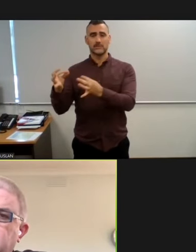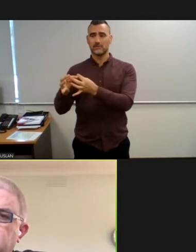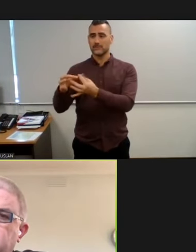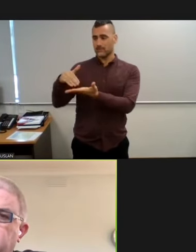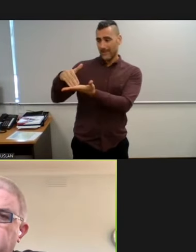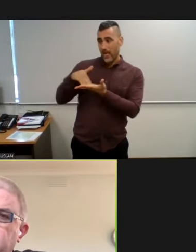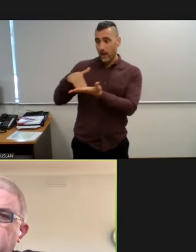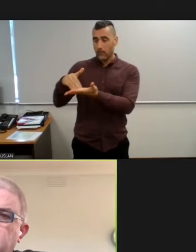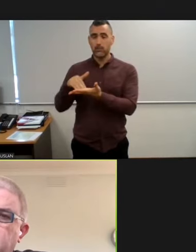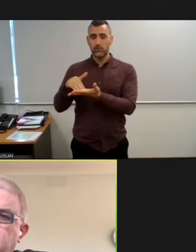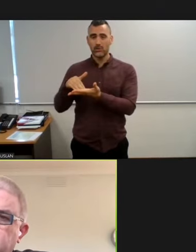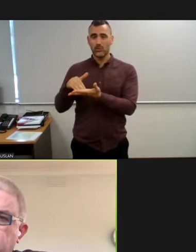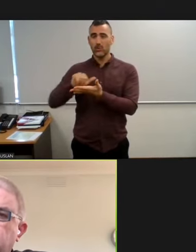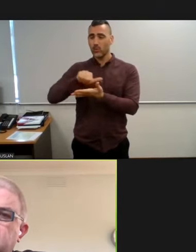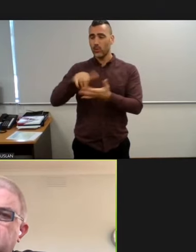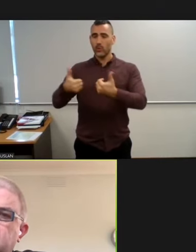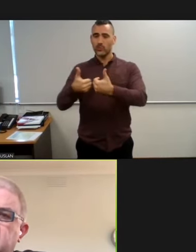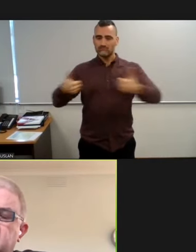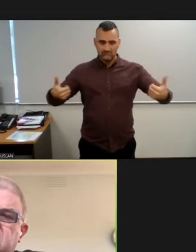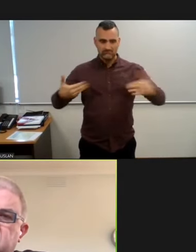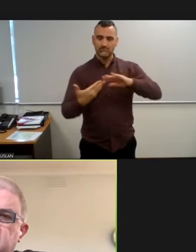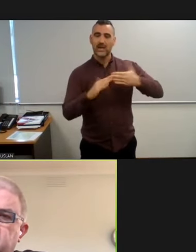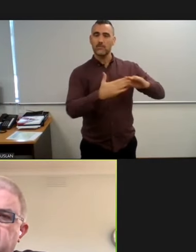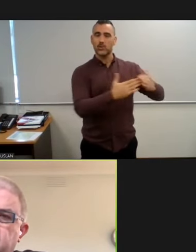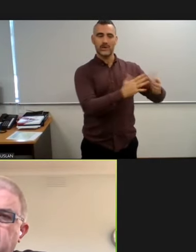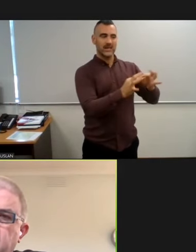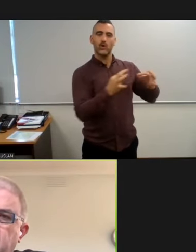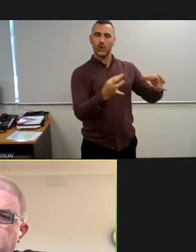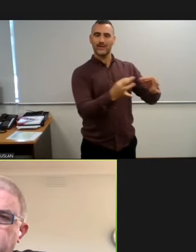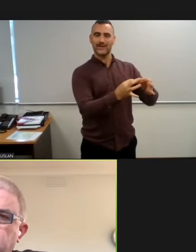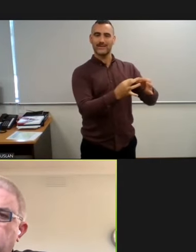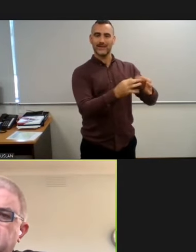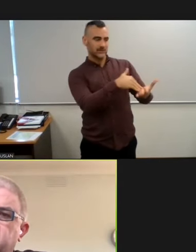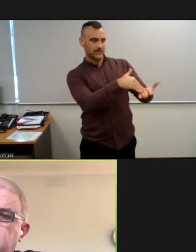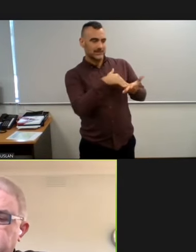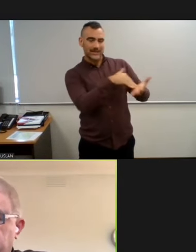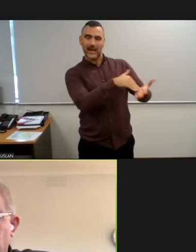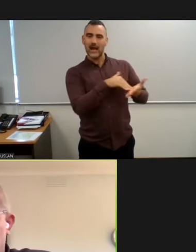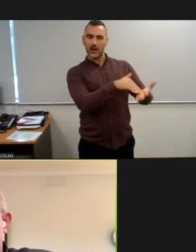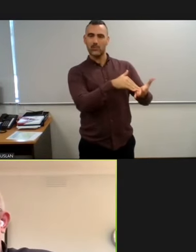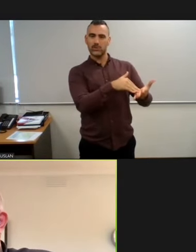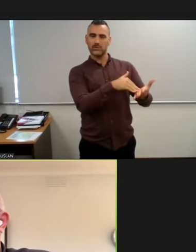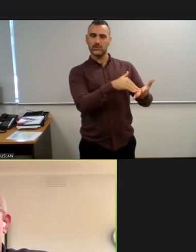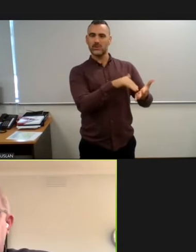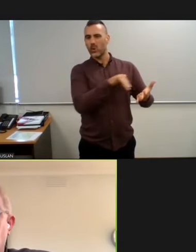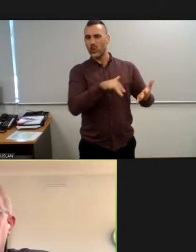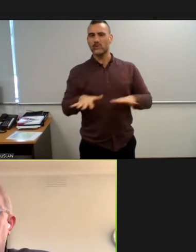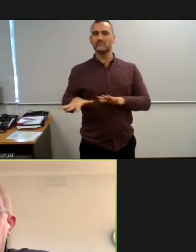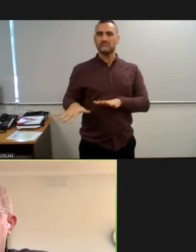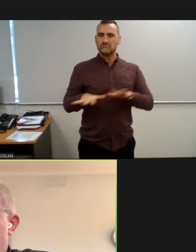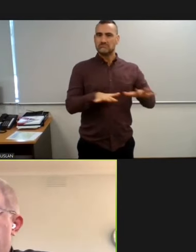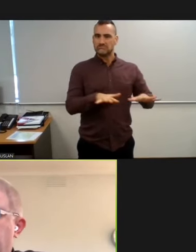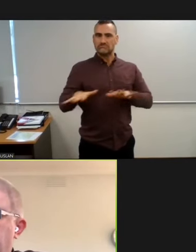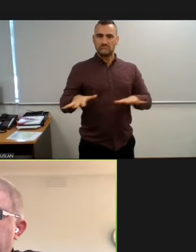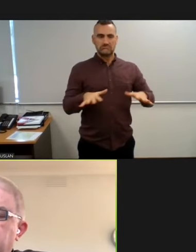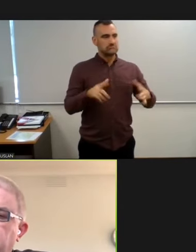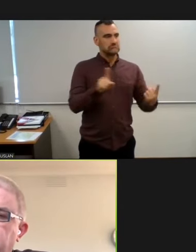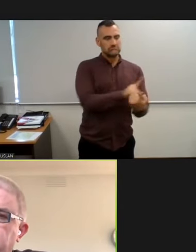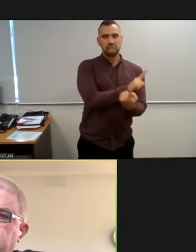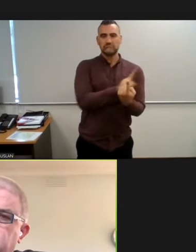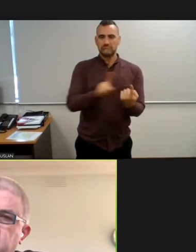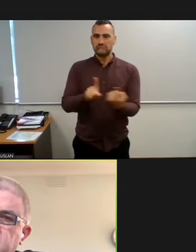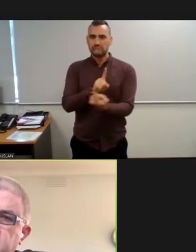For some of us, that means from community organisations, from more informal networks. So we just need to work with all of that